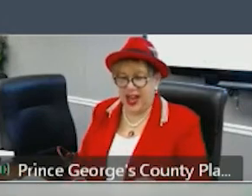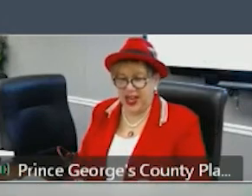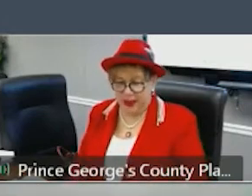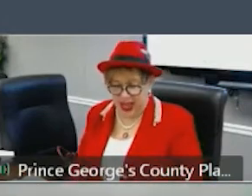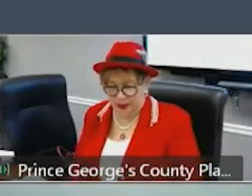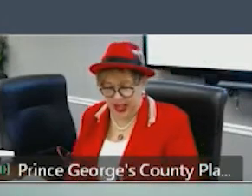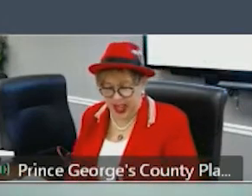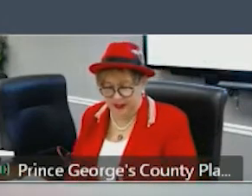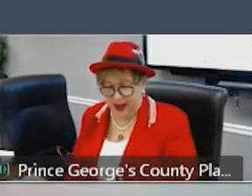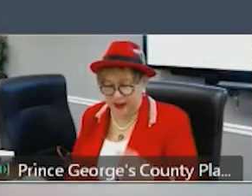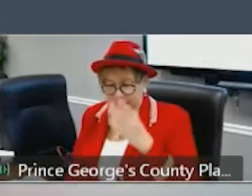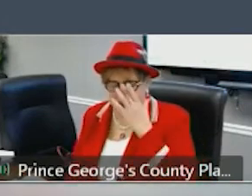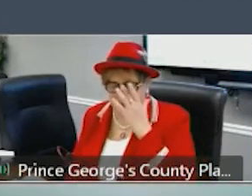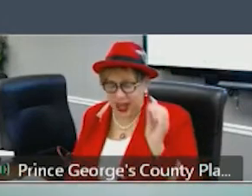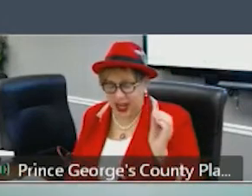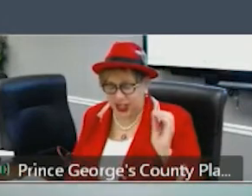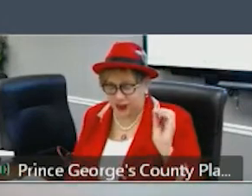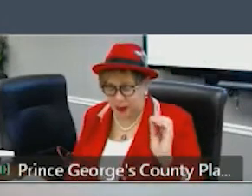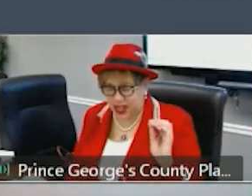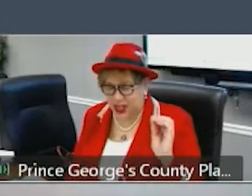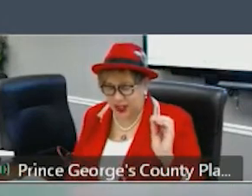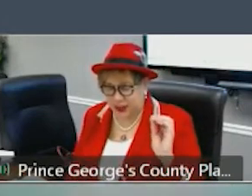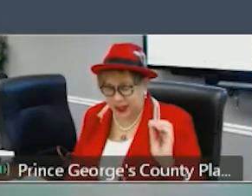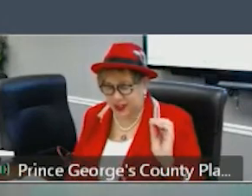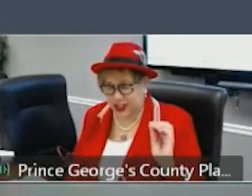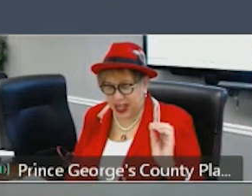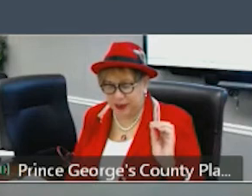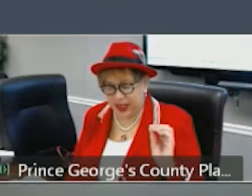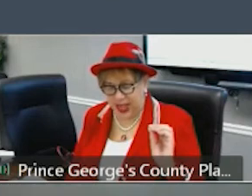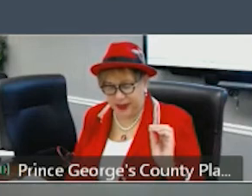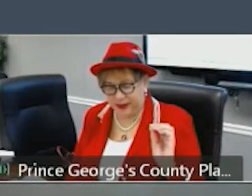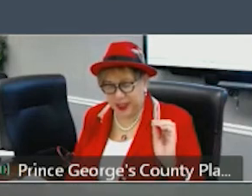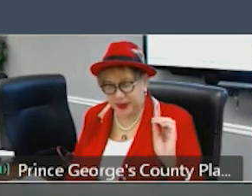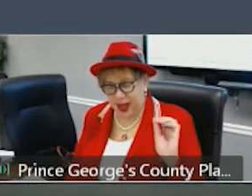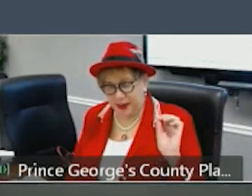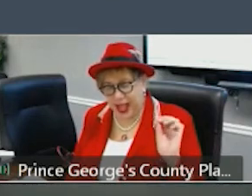Now, item 8, I'm going to have, item 8 is a remand of a specific design plan,